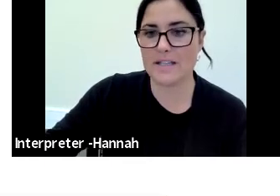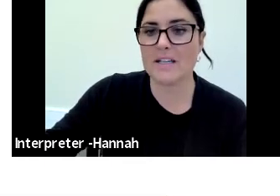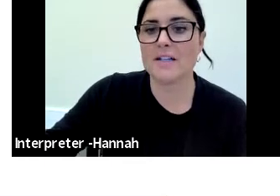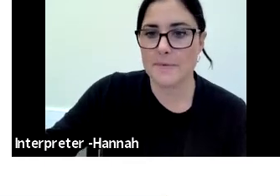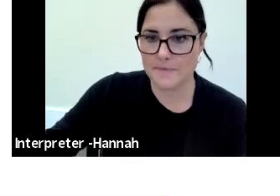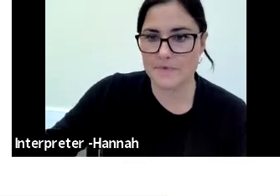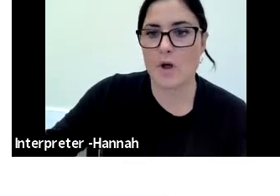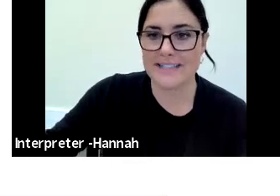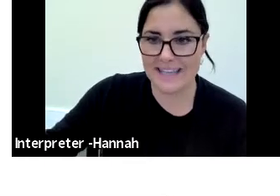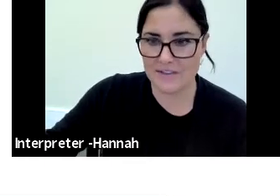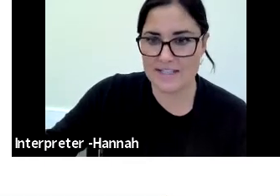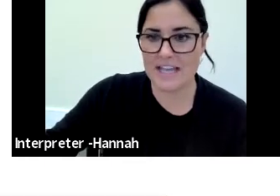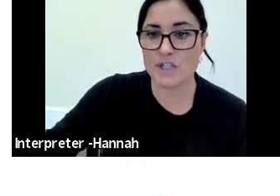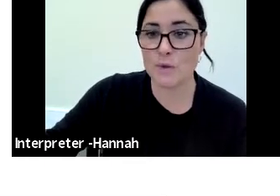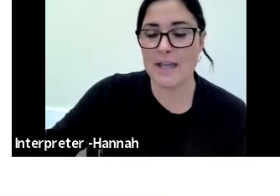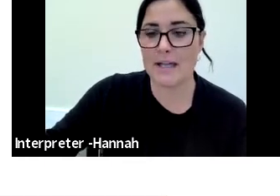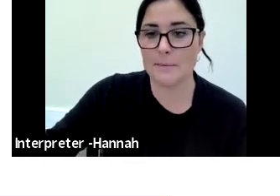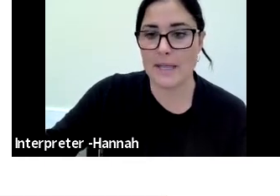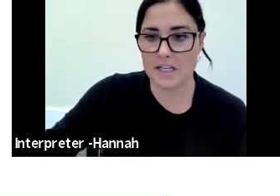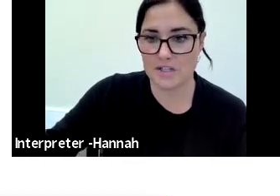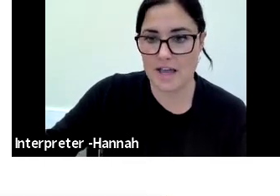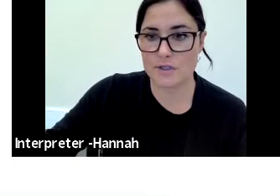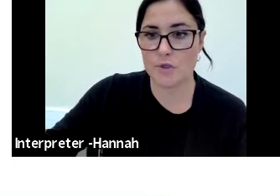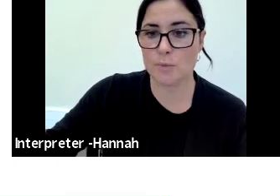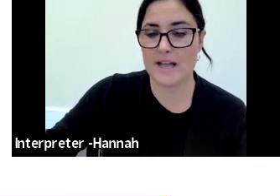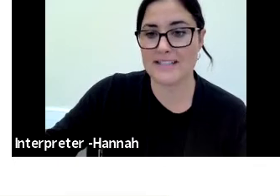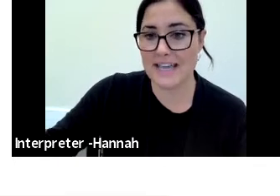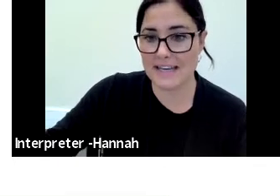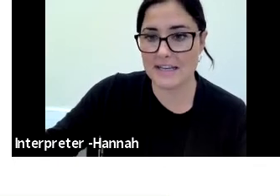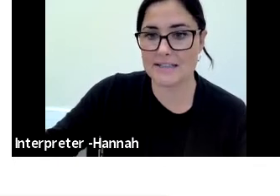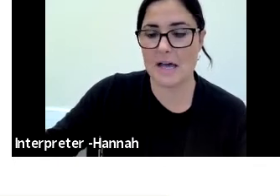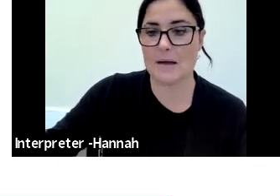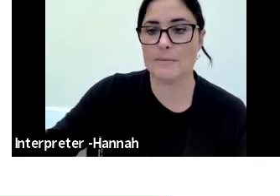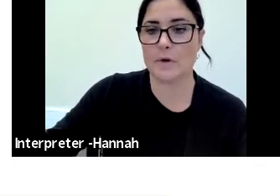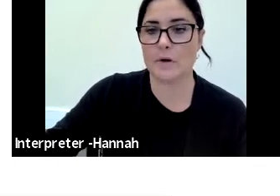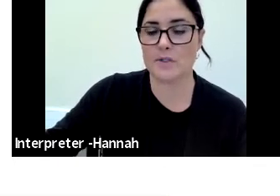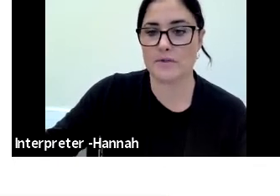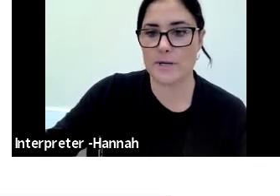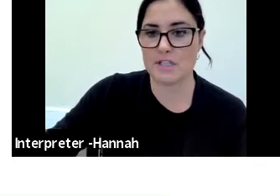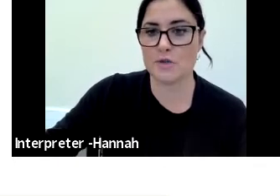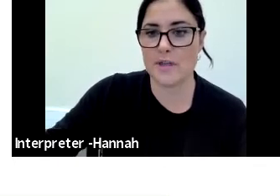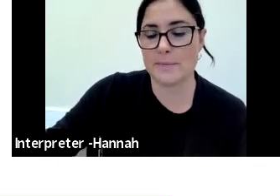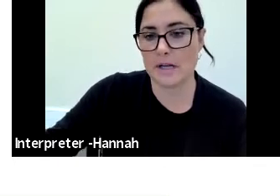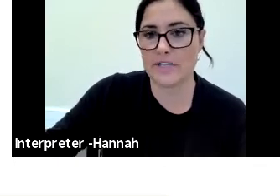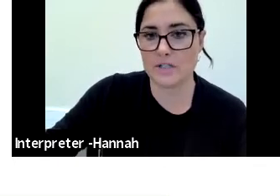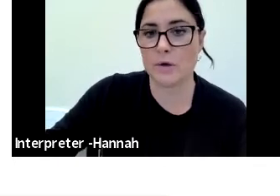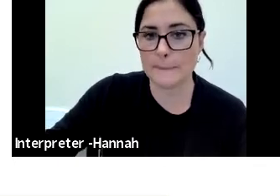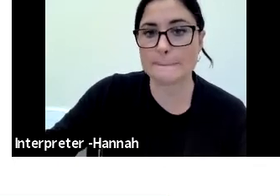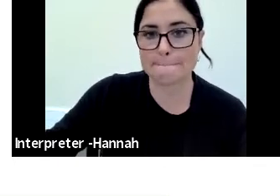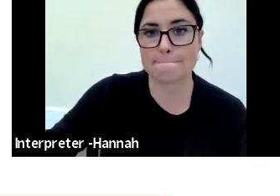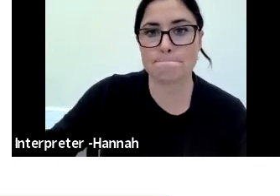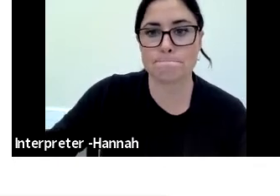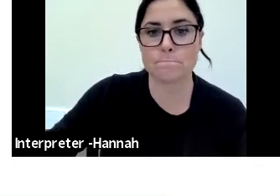Okay. Yeah. On Canvas. And you can manage that to private settings for the student information to then be